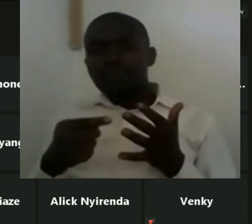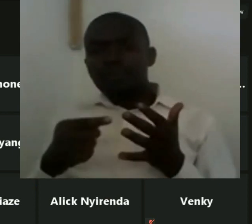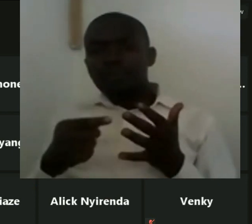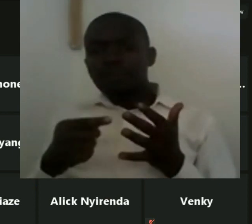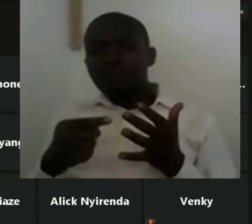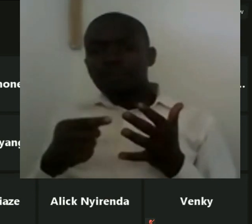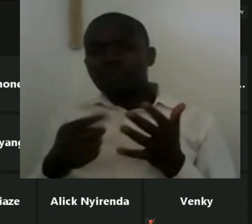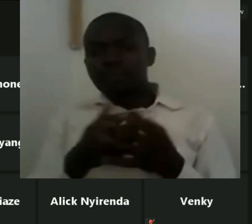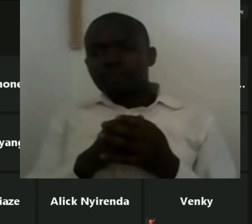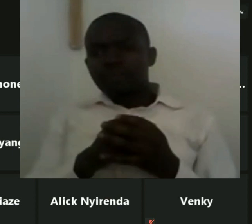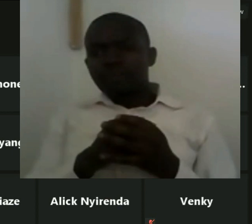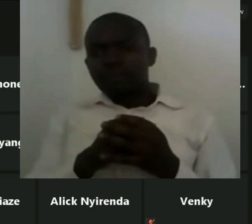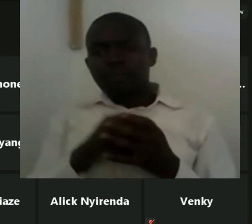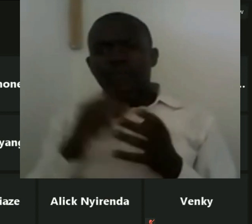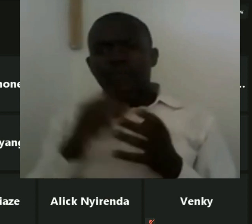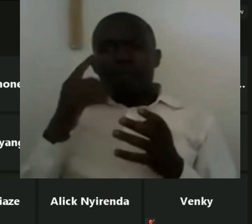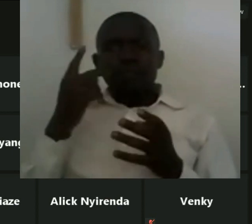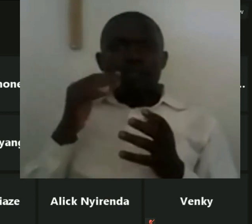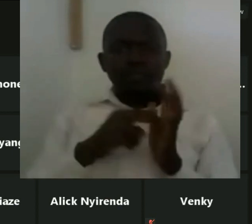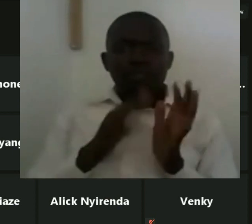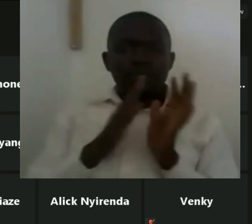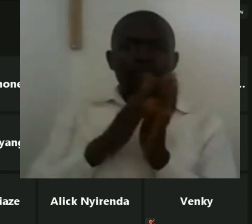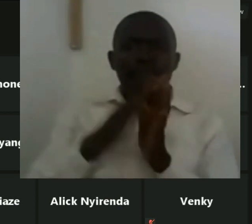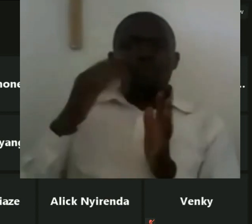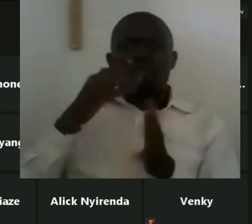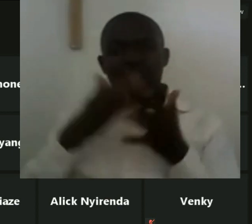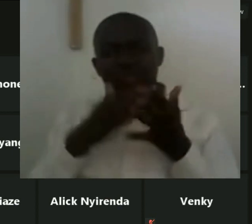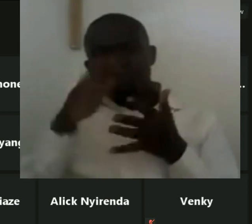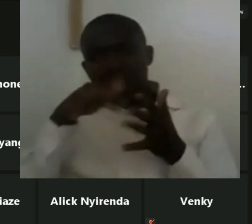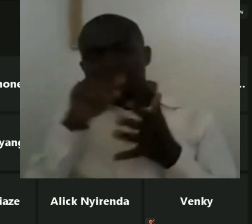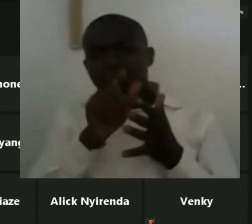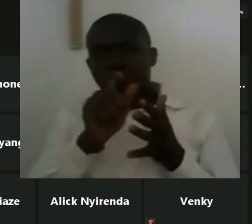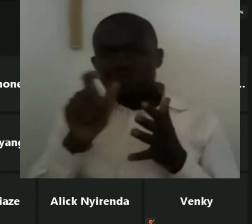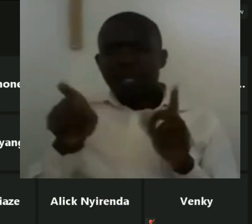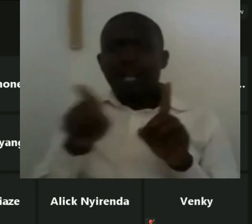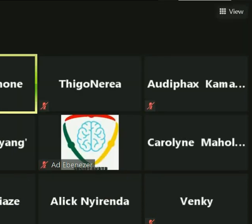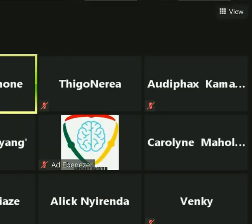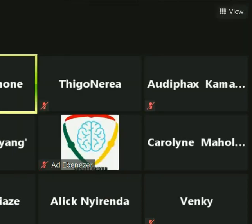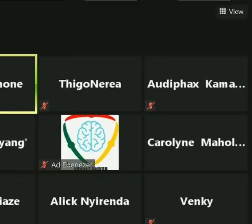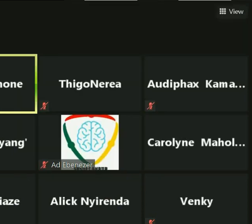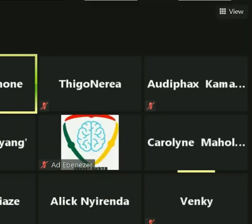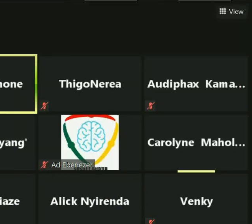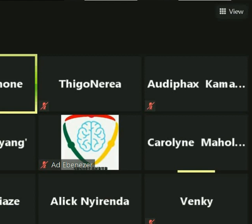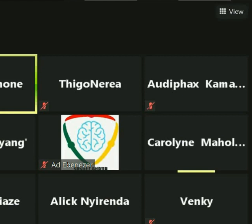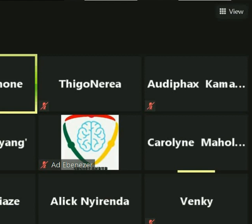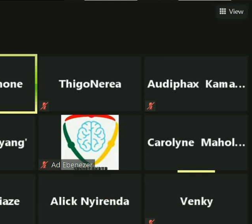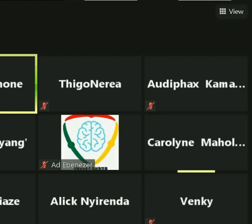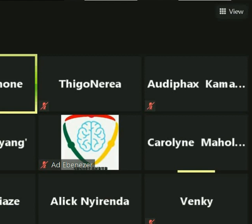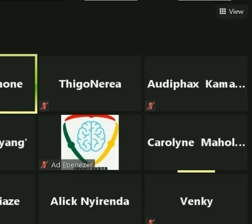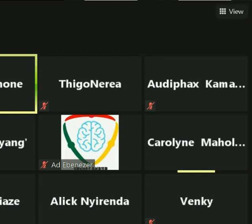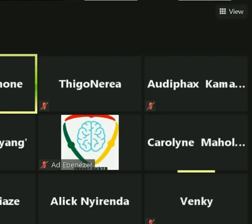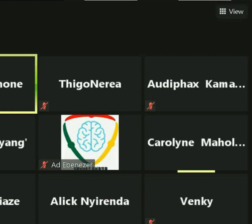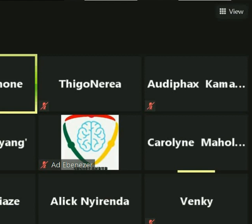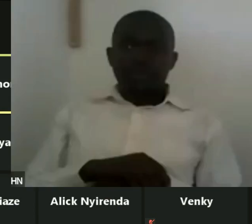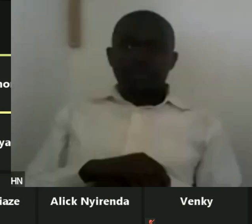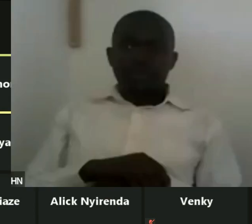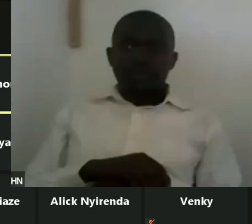these terms would go a long way in helping us identify these. Yeah. So this is Nabil from Egypt.